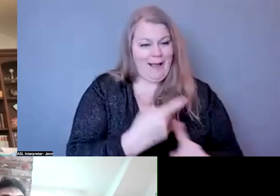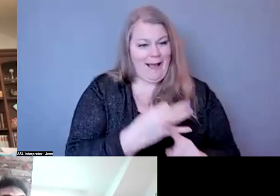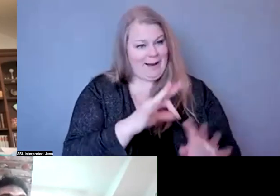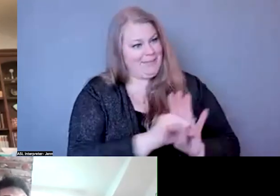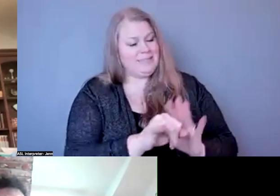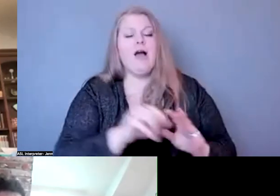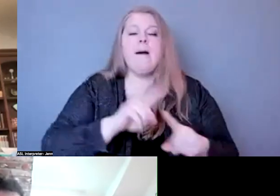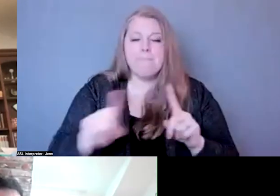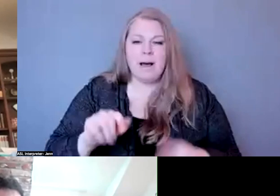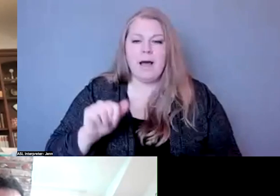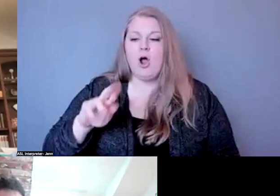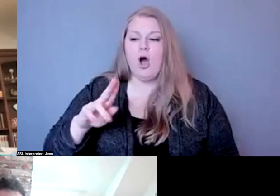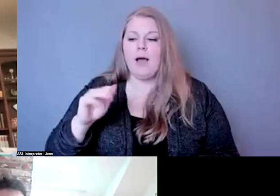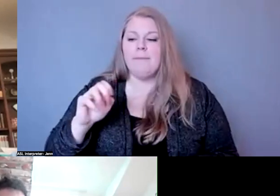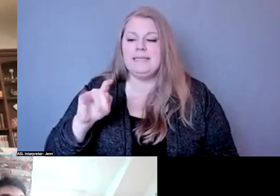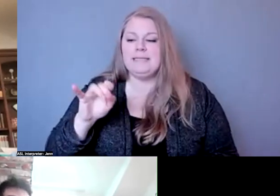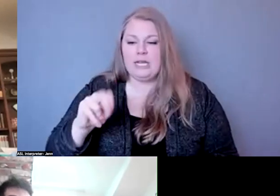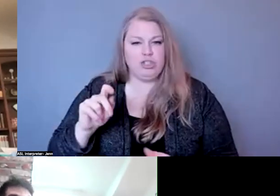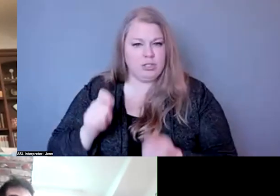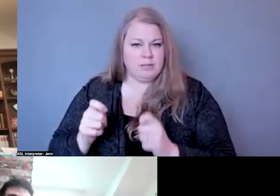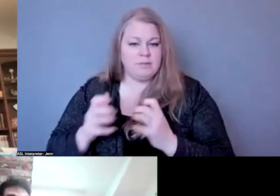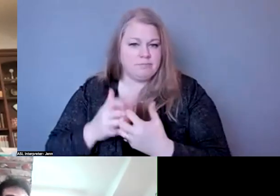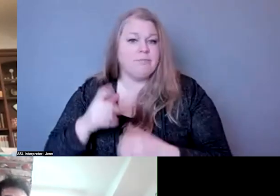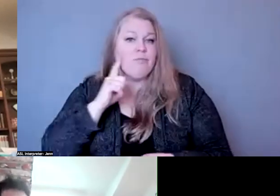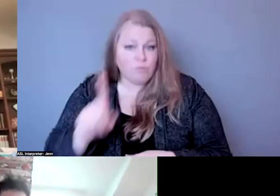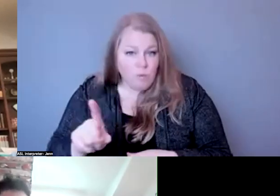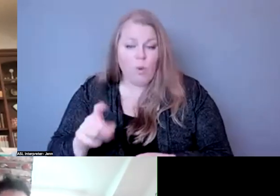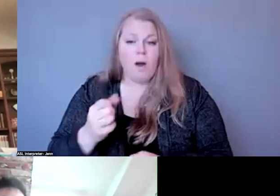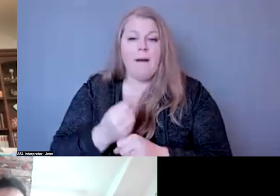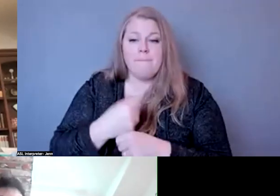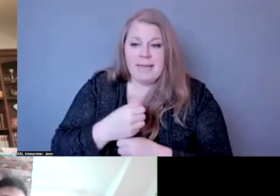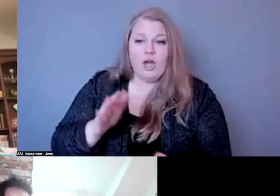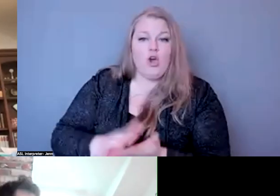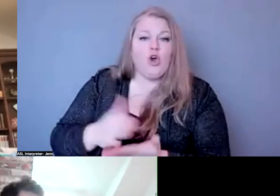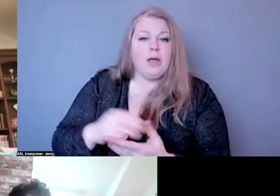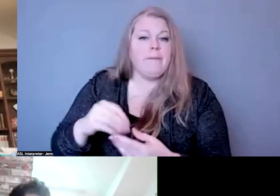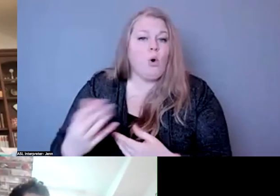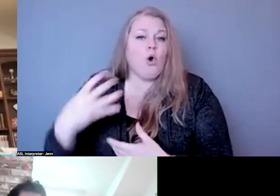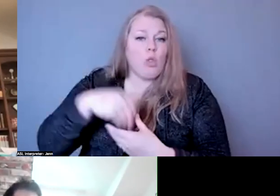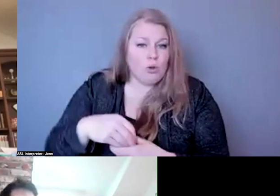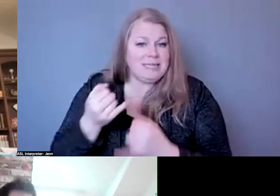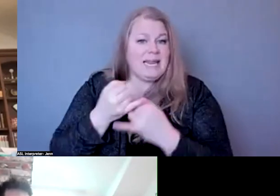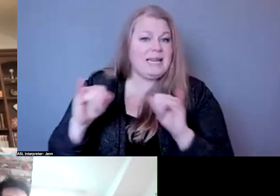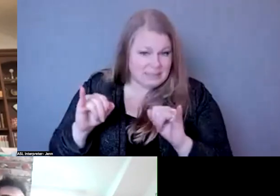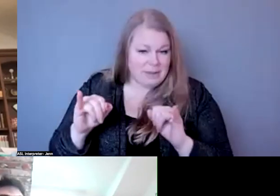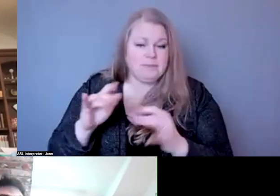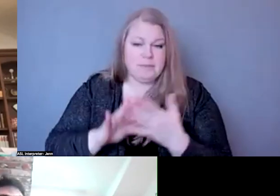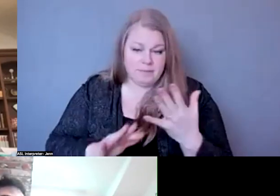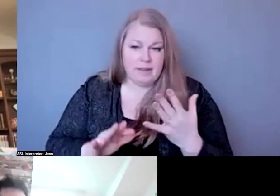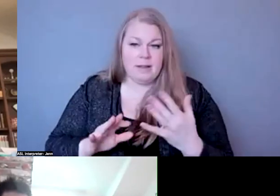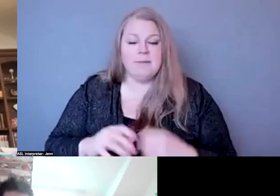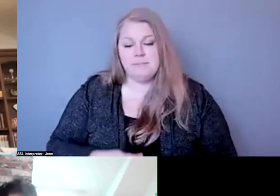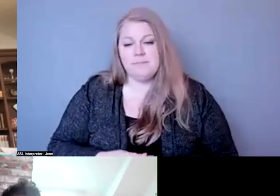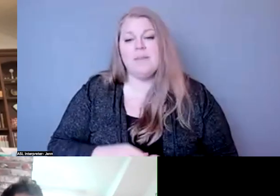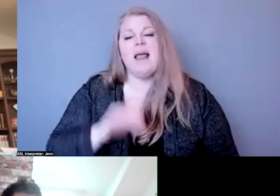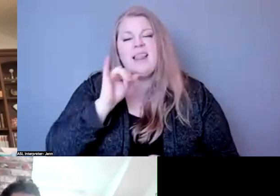from an augmentation perspective for purposes of making cooking more inclusive, independently doable, accessible, etc. So